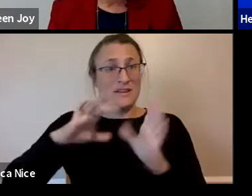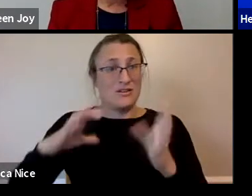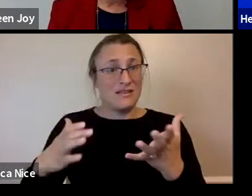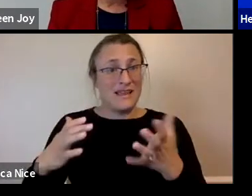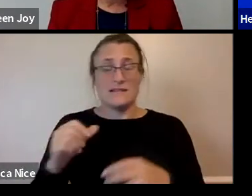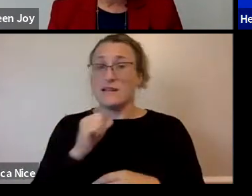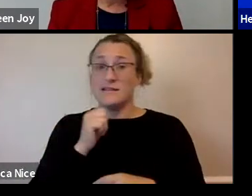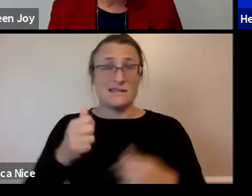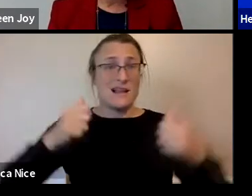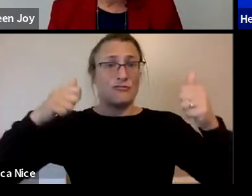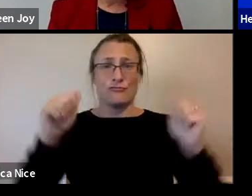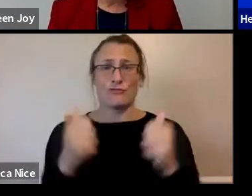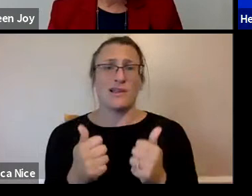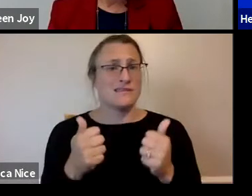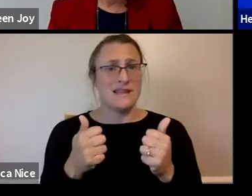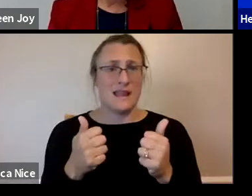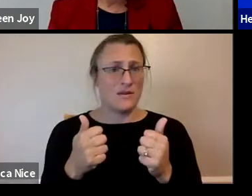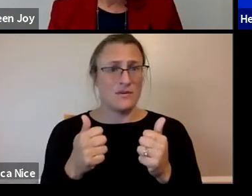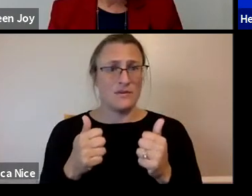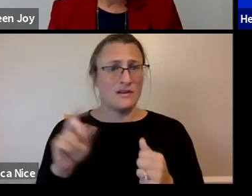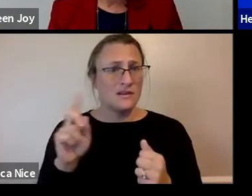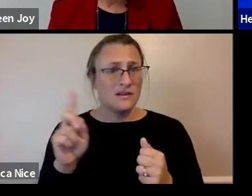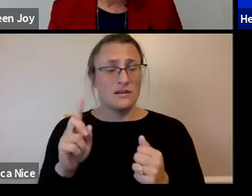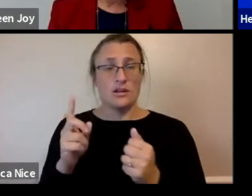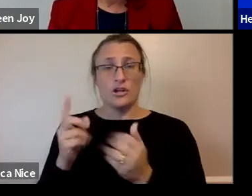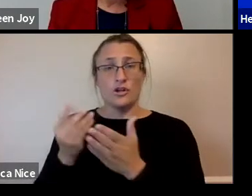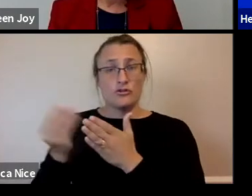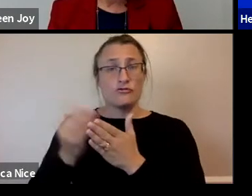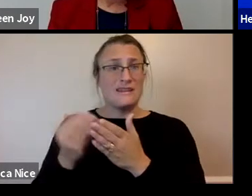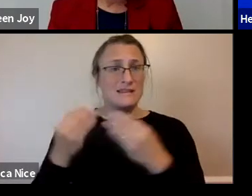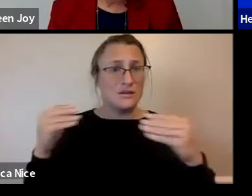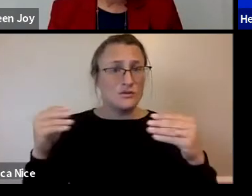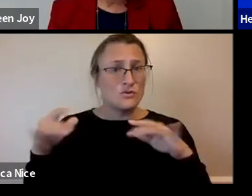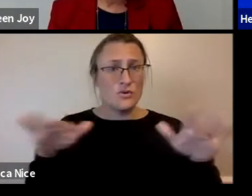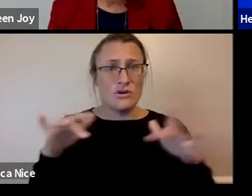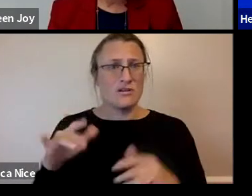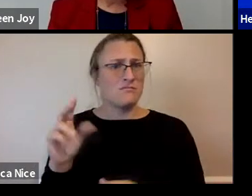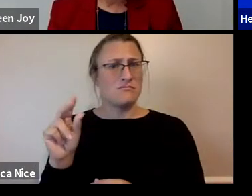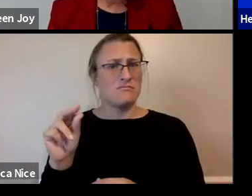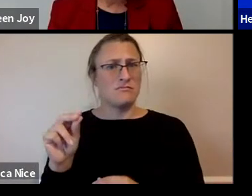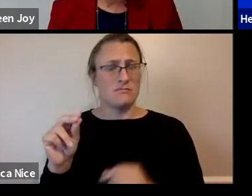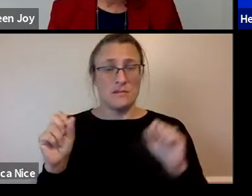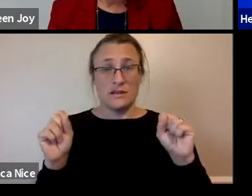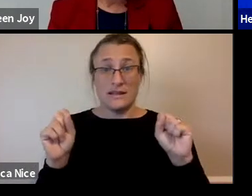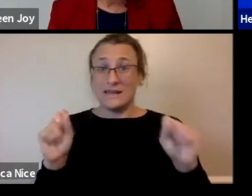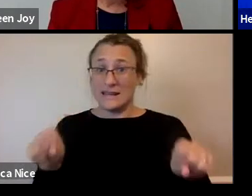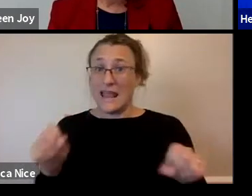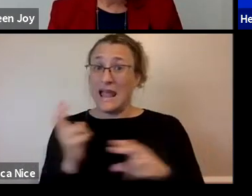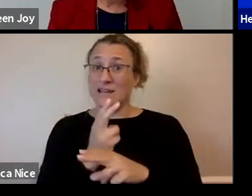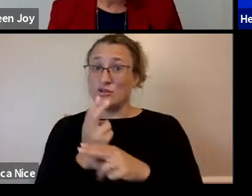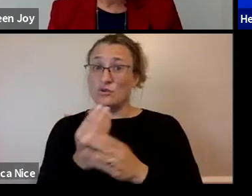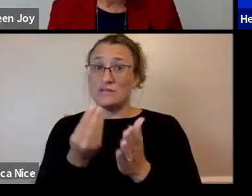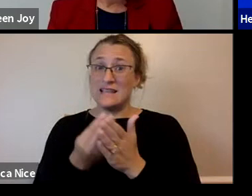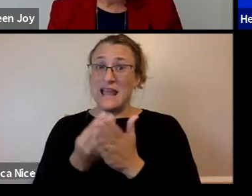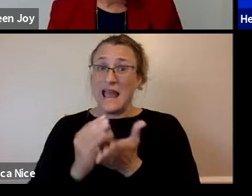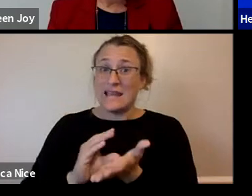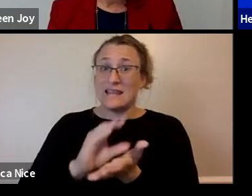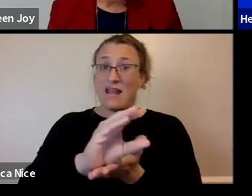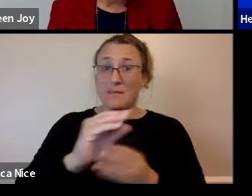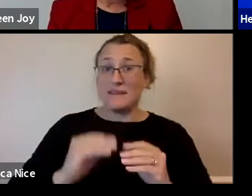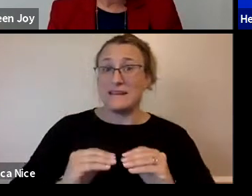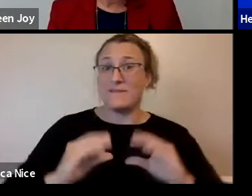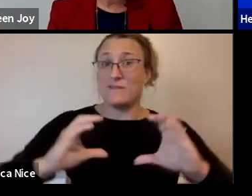down. The retail stores, it can use some economic infusion,